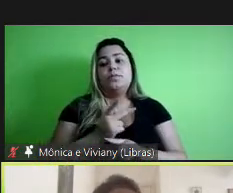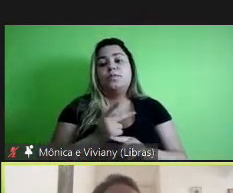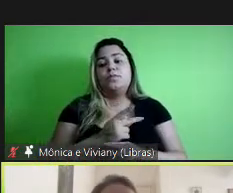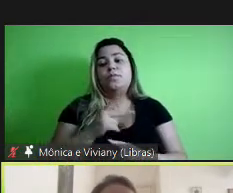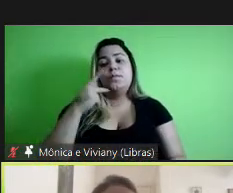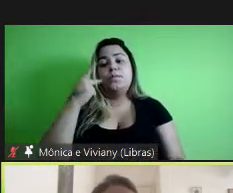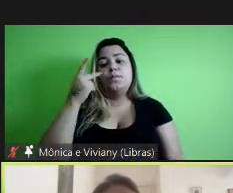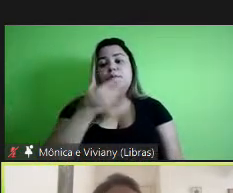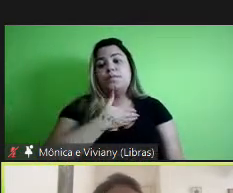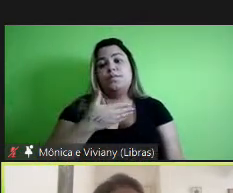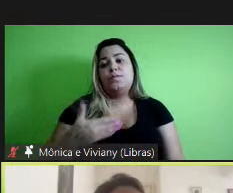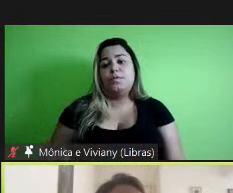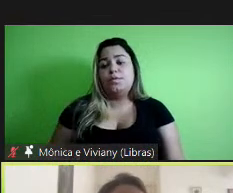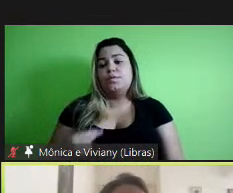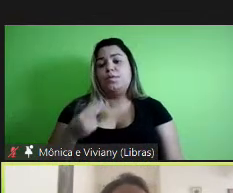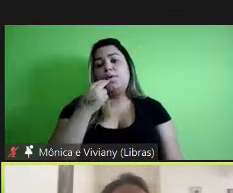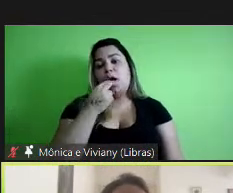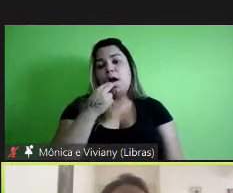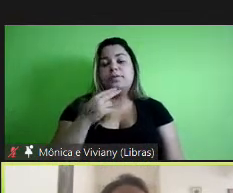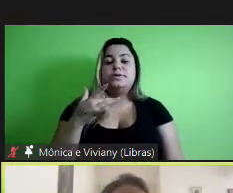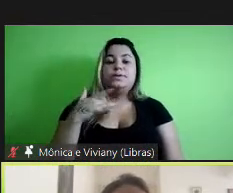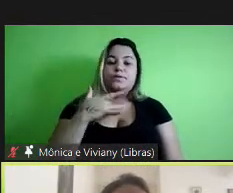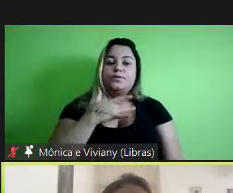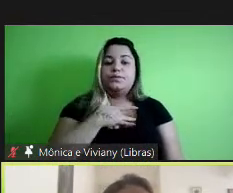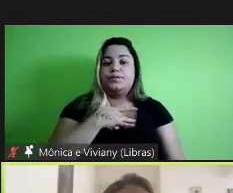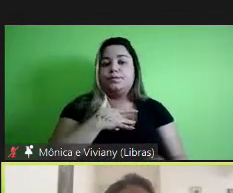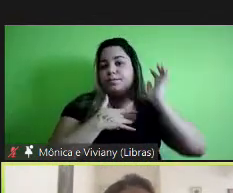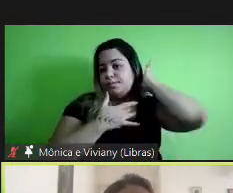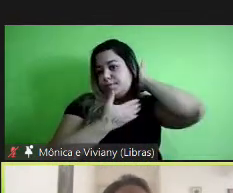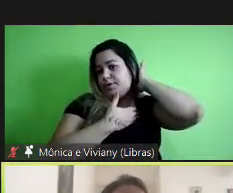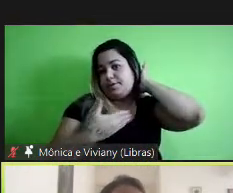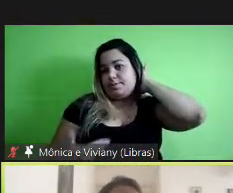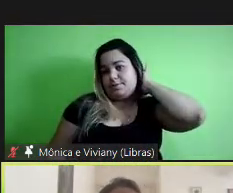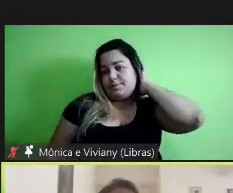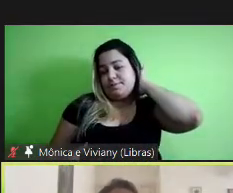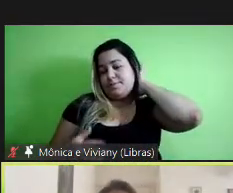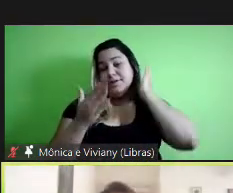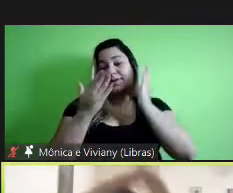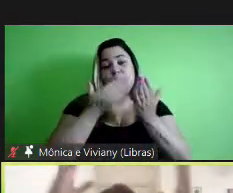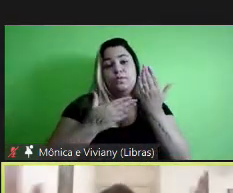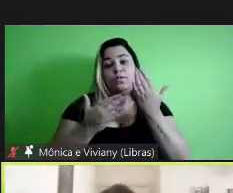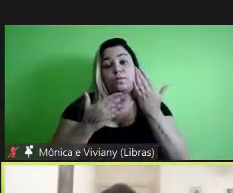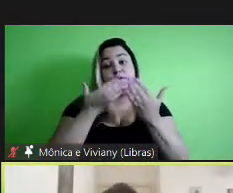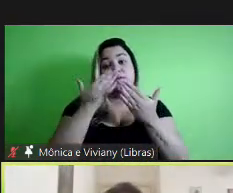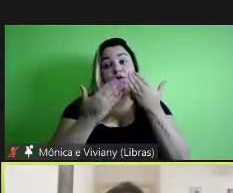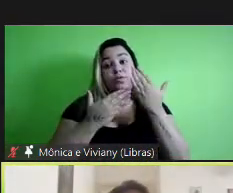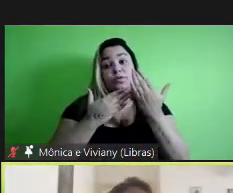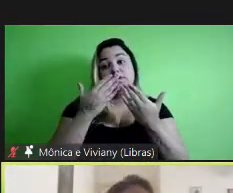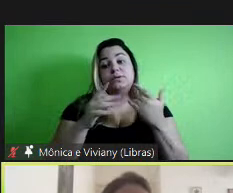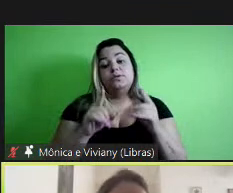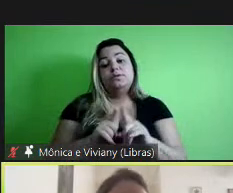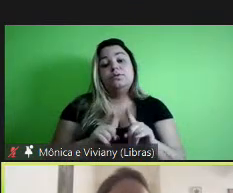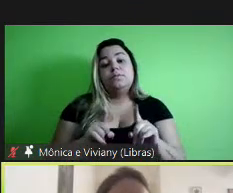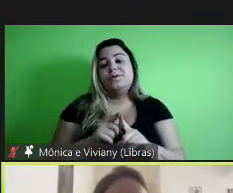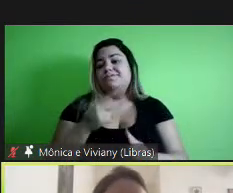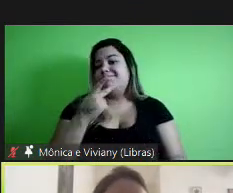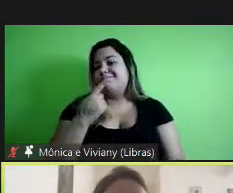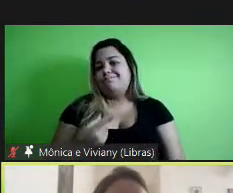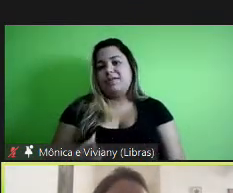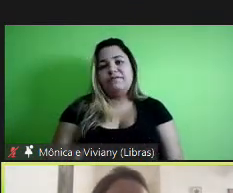resources, food industry, agriculture, public policies, public health, psychology,